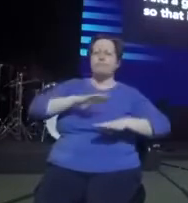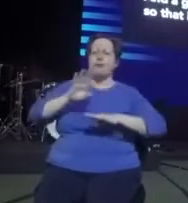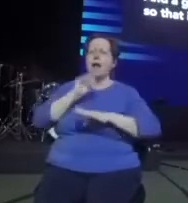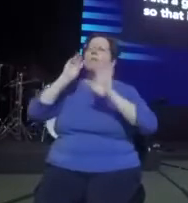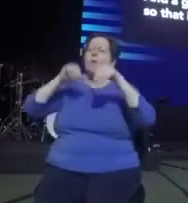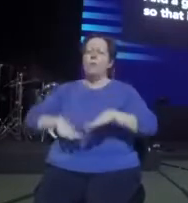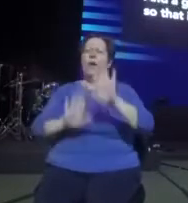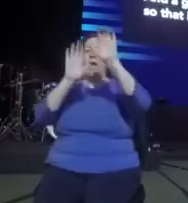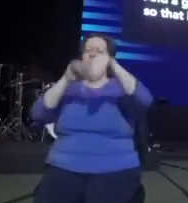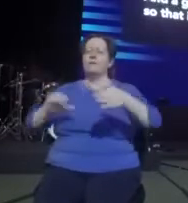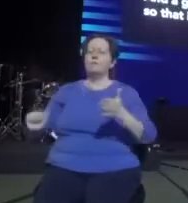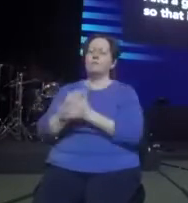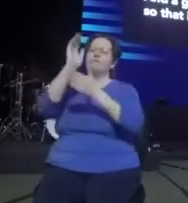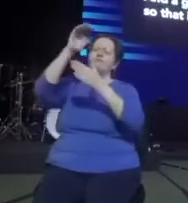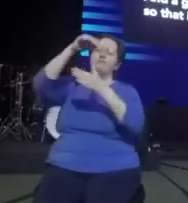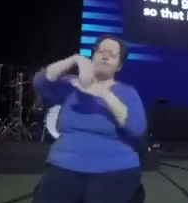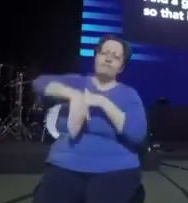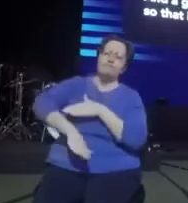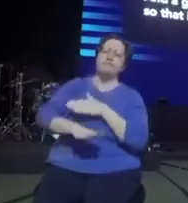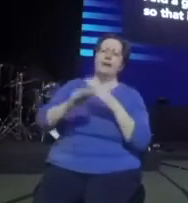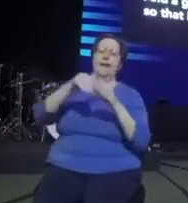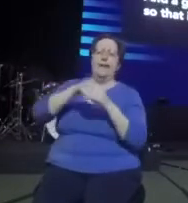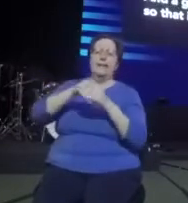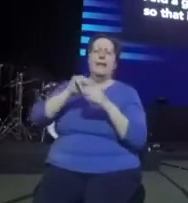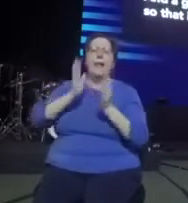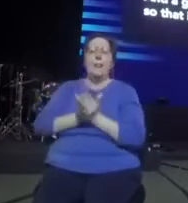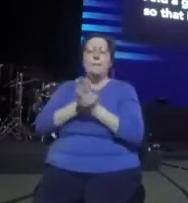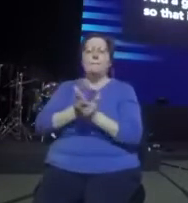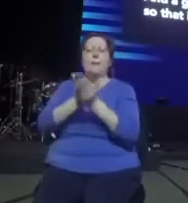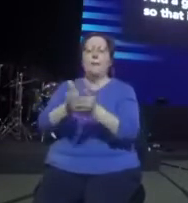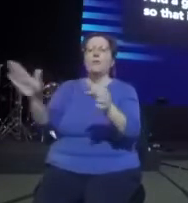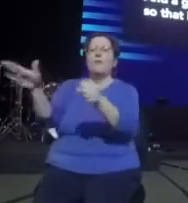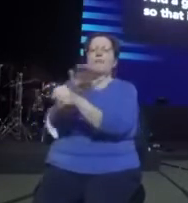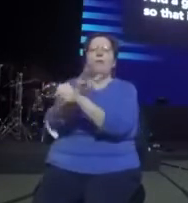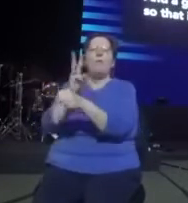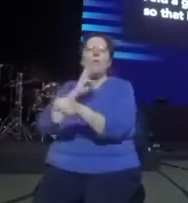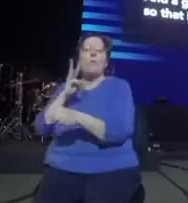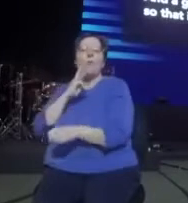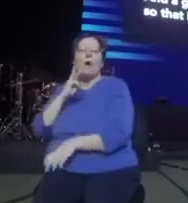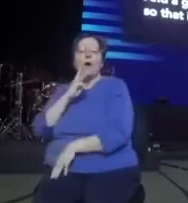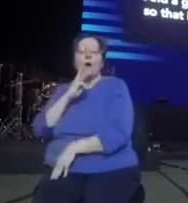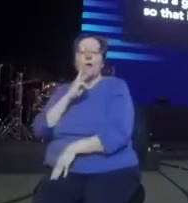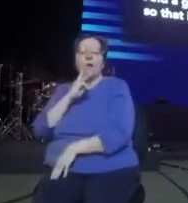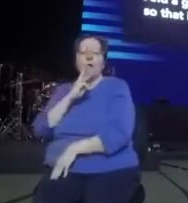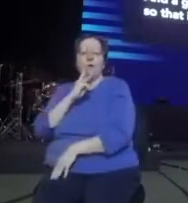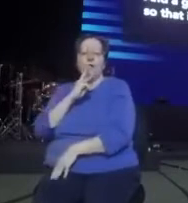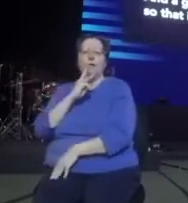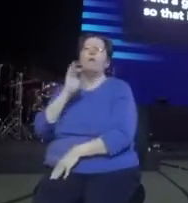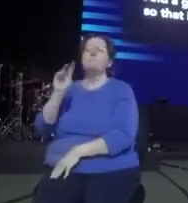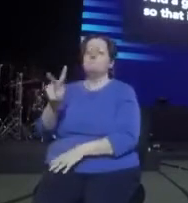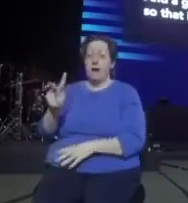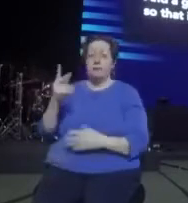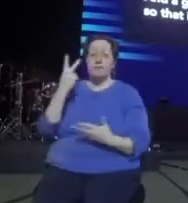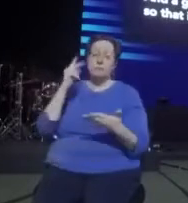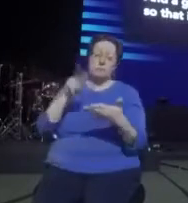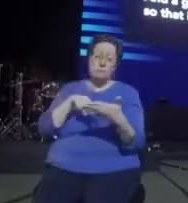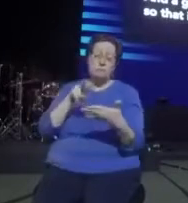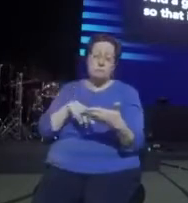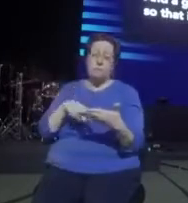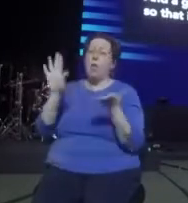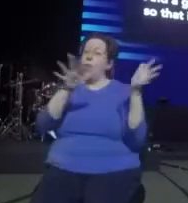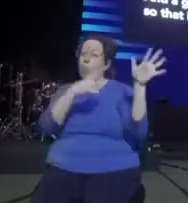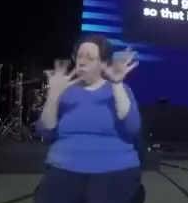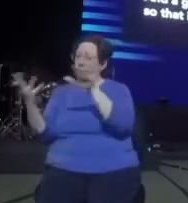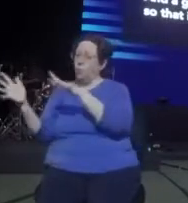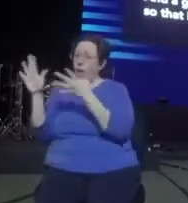waves beat into the boat, so that it was already filled. So here's this verse that comes along telling us it's a